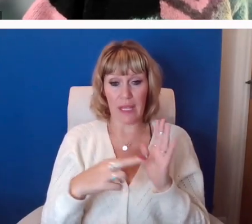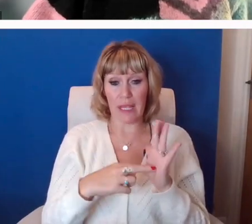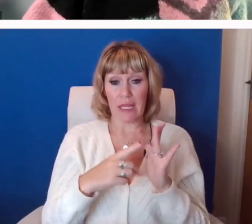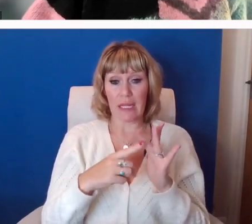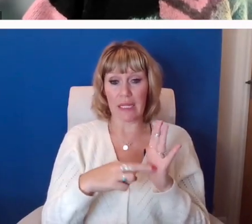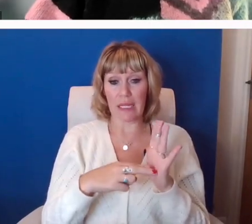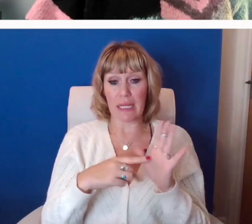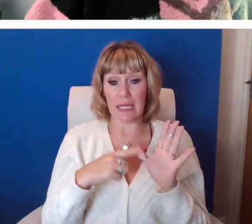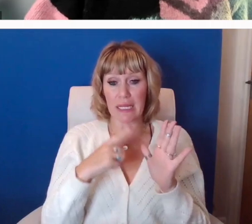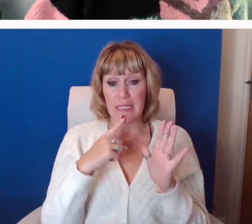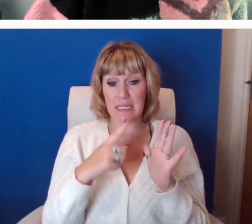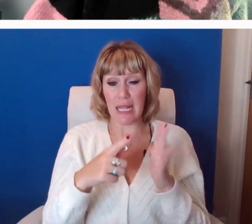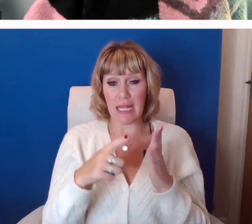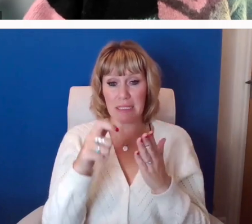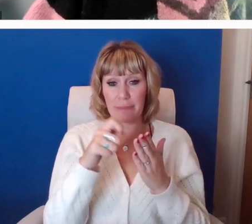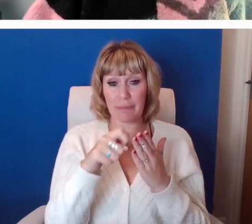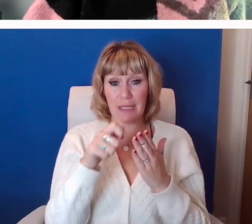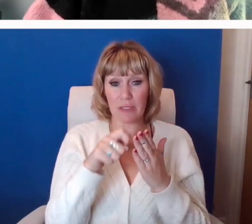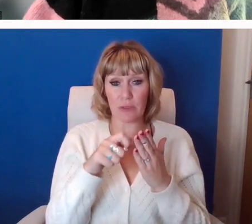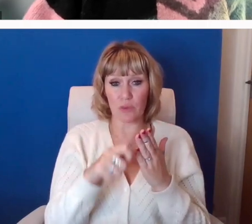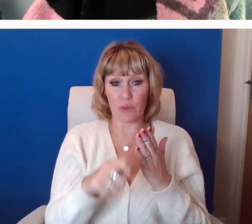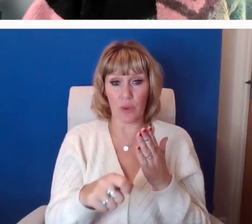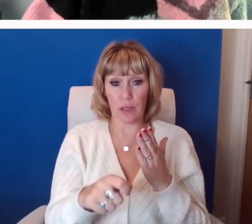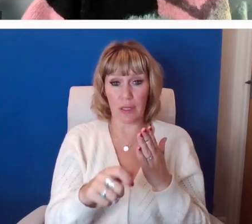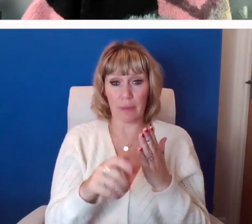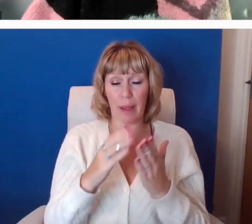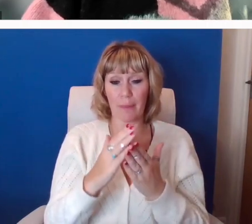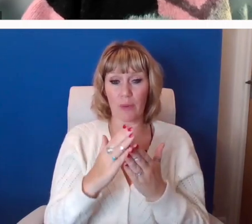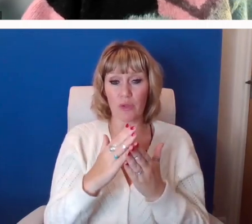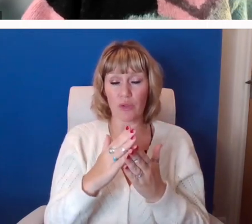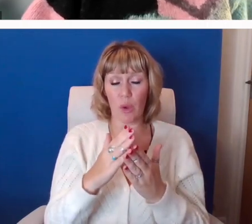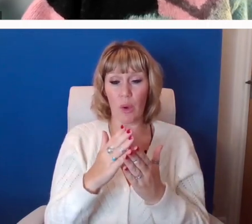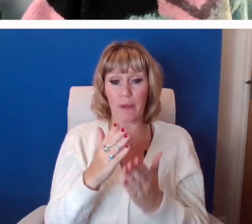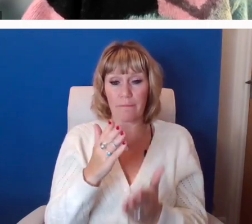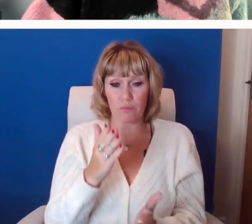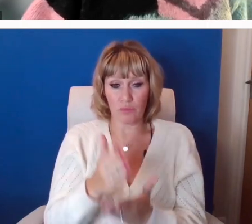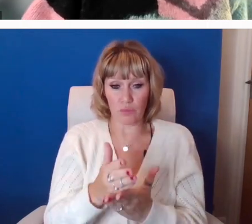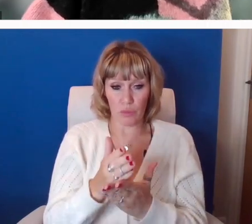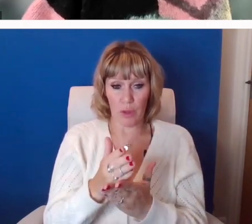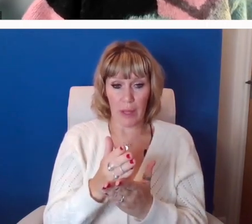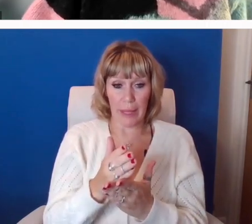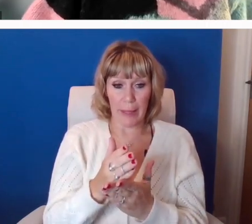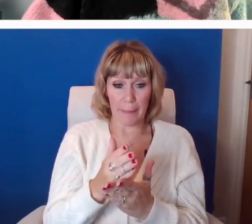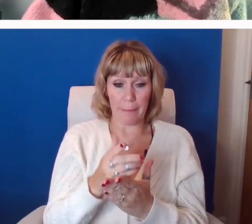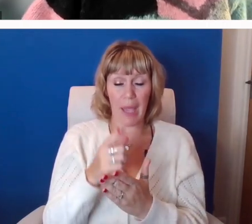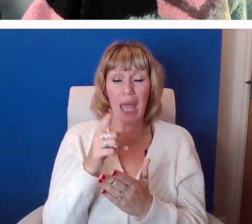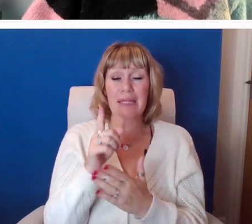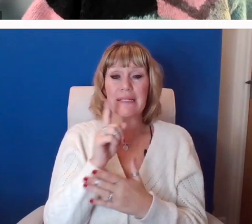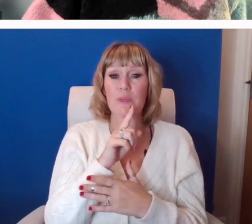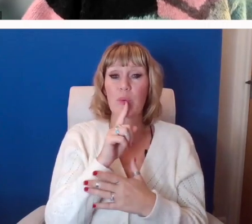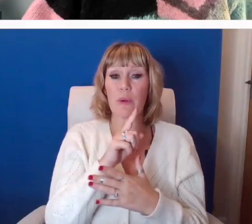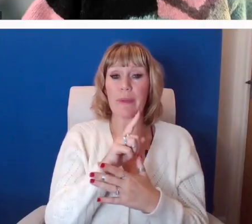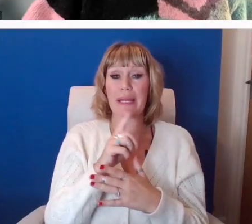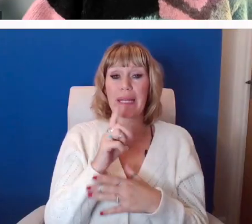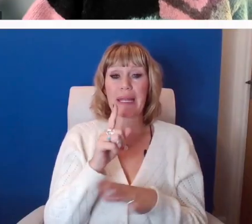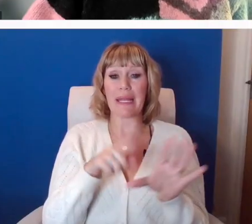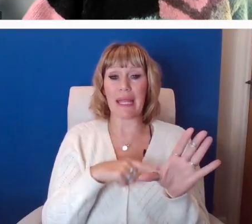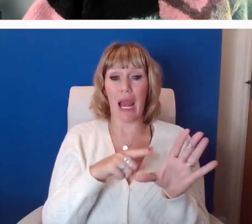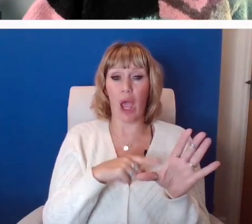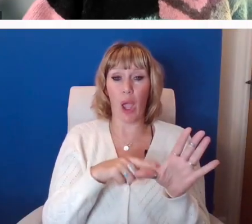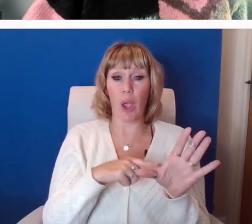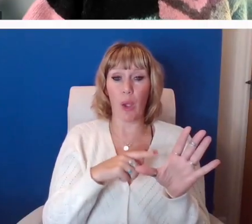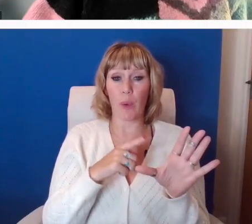drawn, although I don't think that's quite true if it's creative markers. Illustration of a woman in yellow check outfit wearing yellow